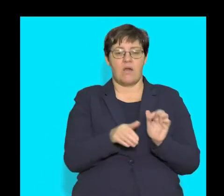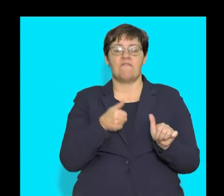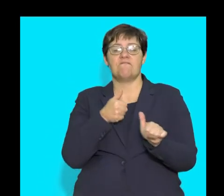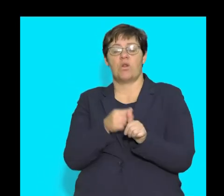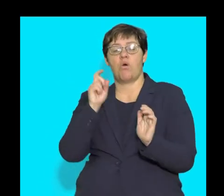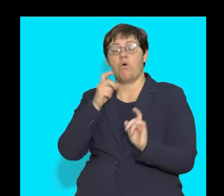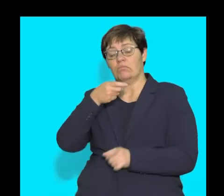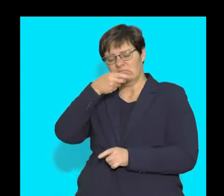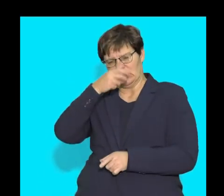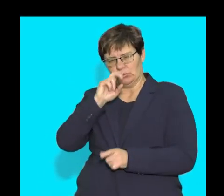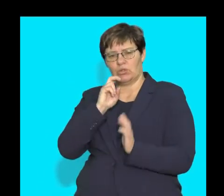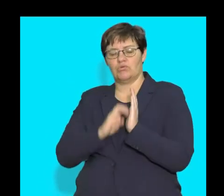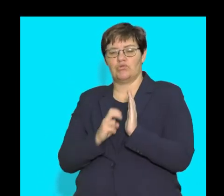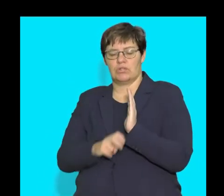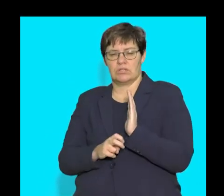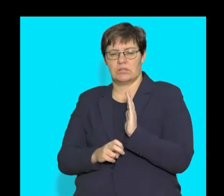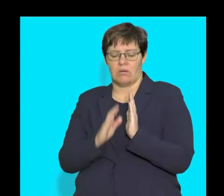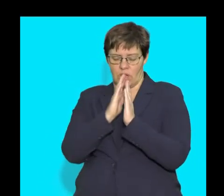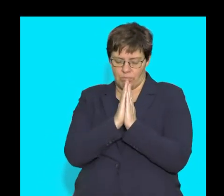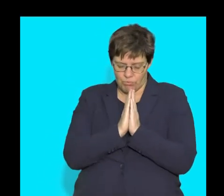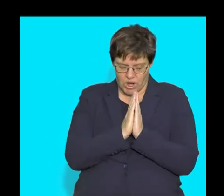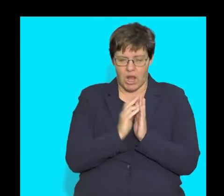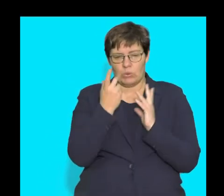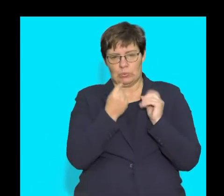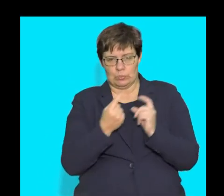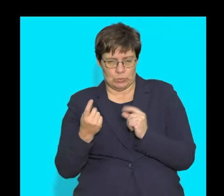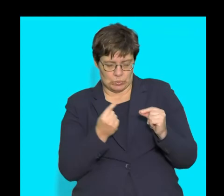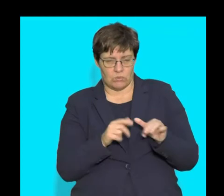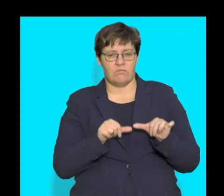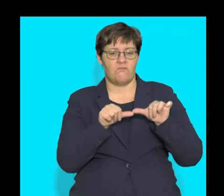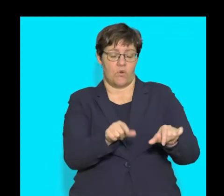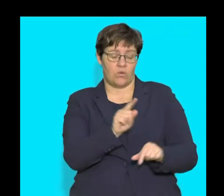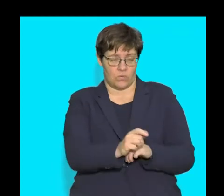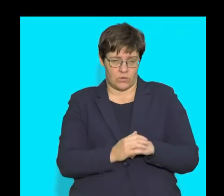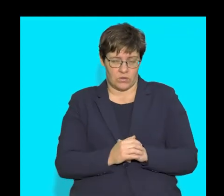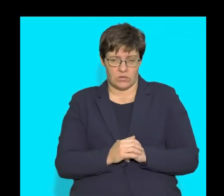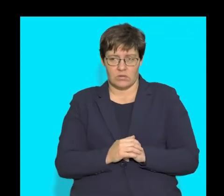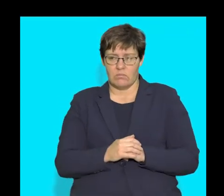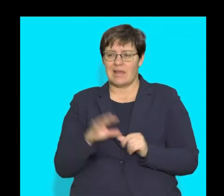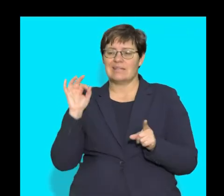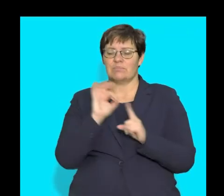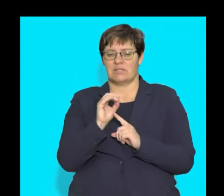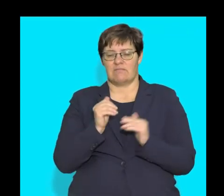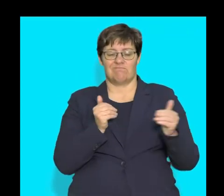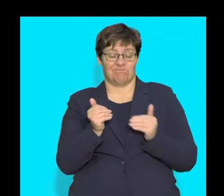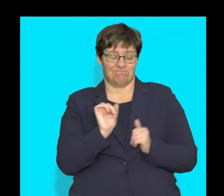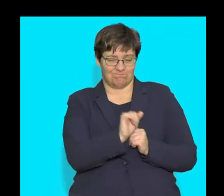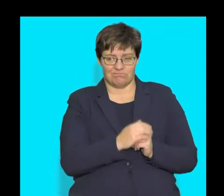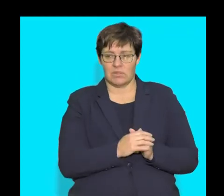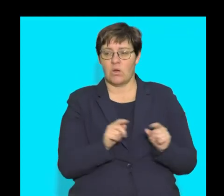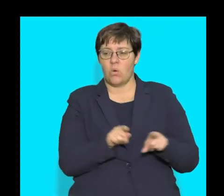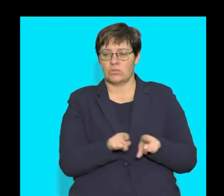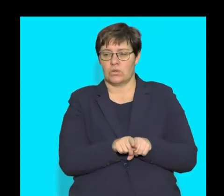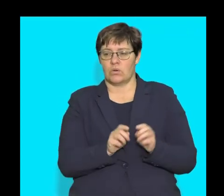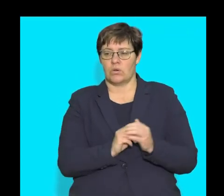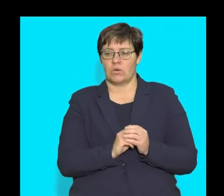they follow strict rules and will recite a prayer when doing that. And so that's a specific diet for individuals. We